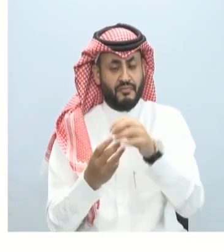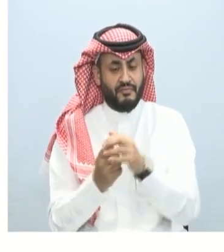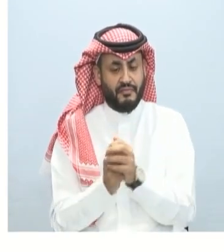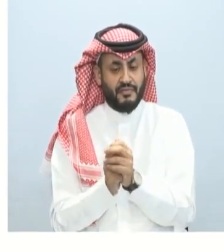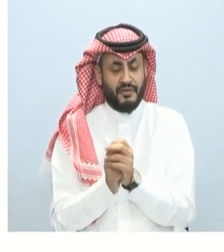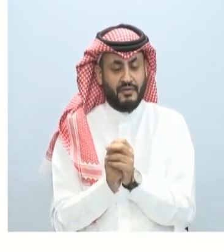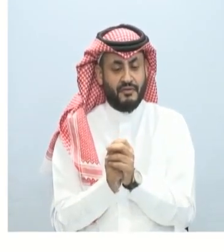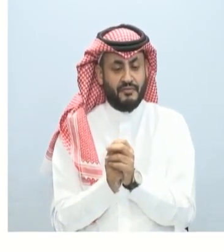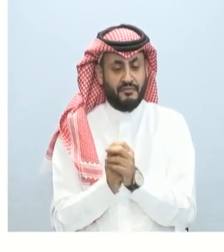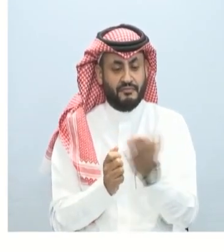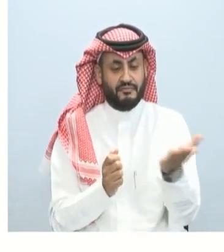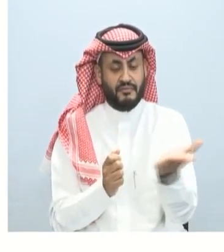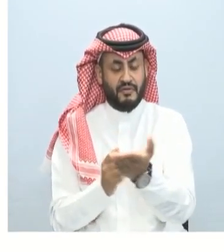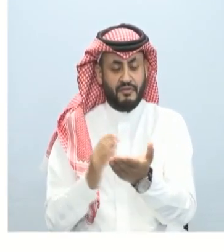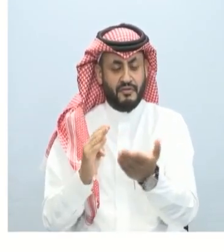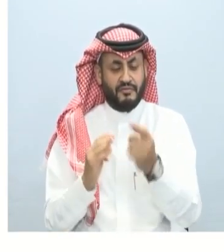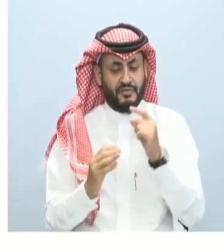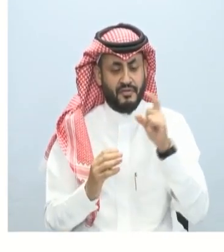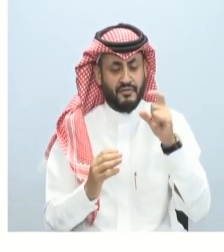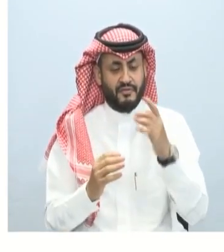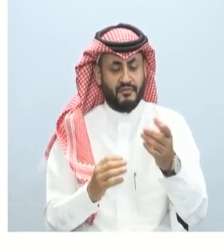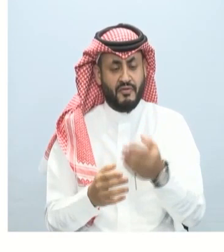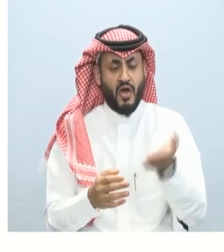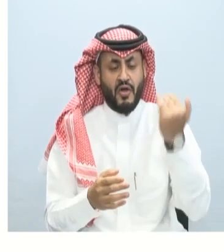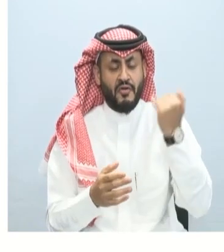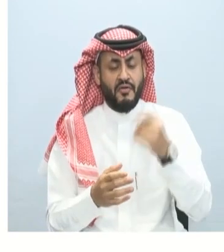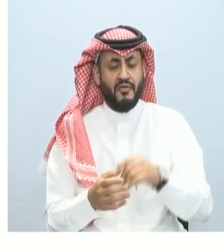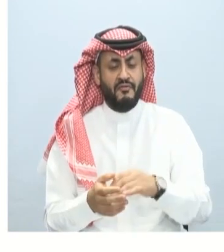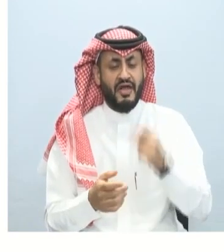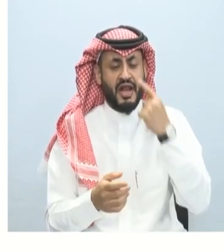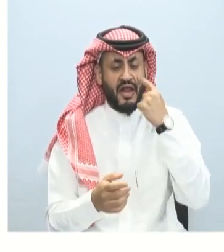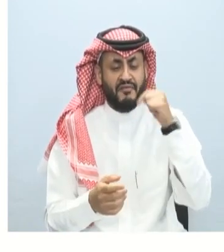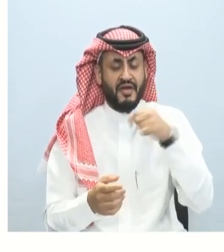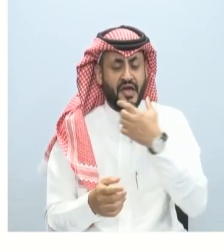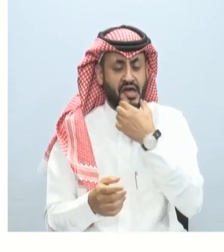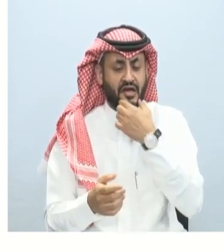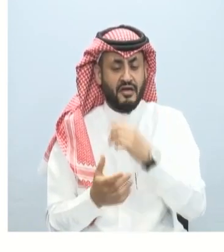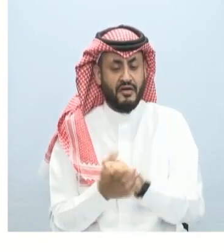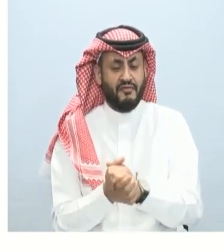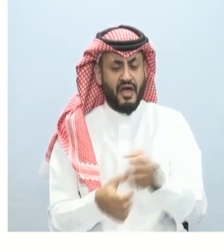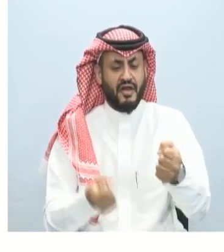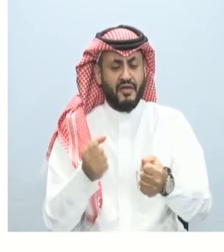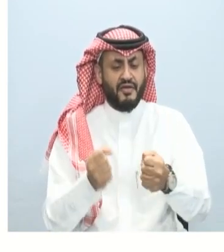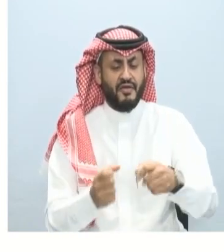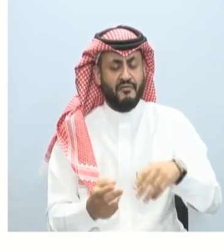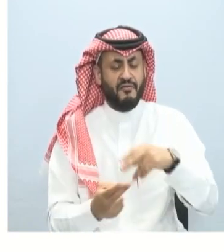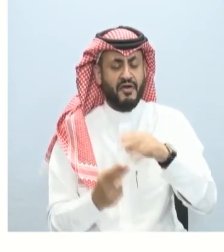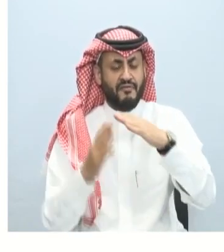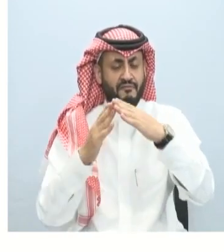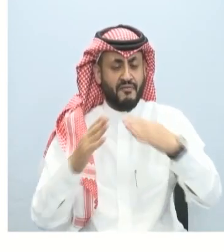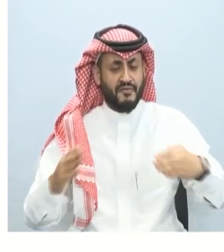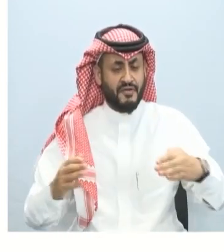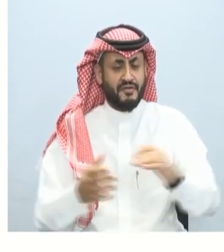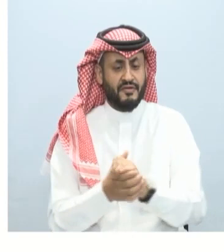we can say, for example, when he lived in Riyadh, he often used to drive by Faisaliya Tower.